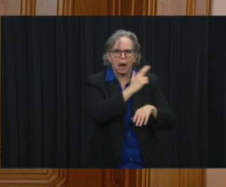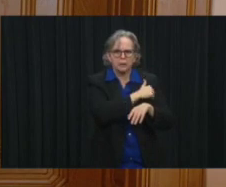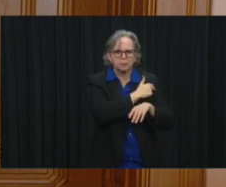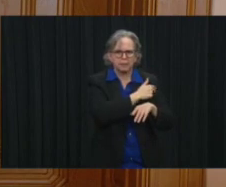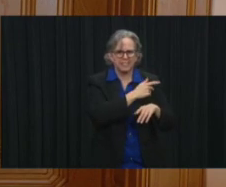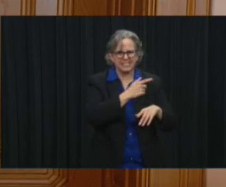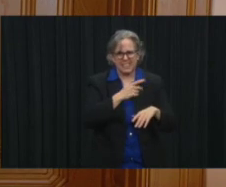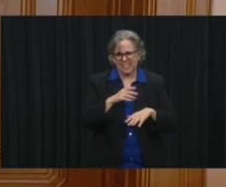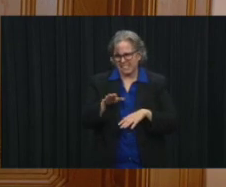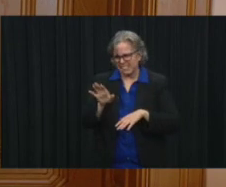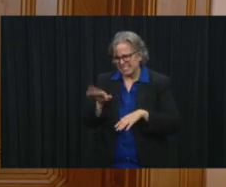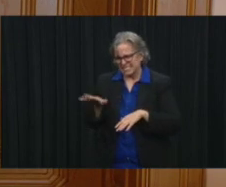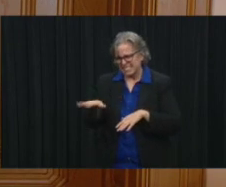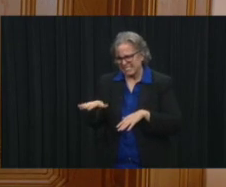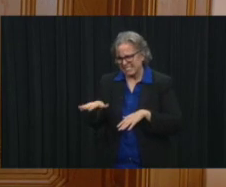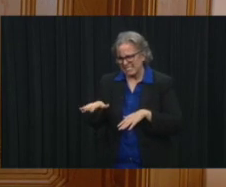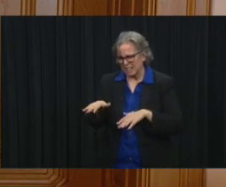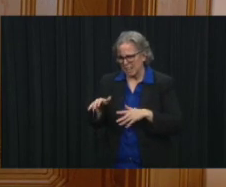ICU beds.